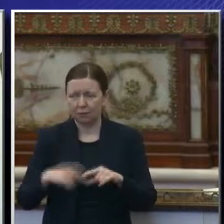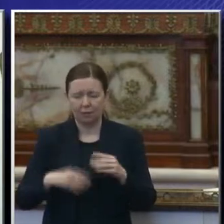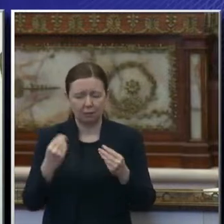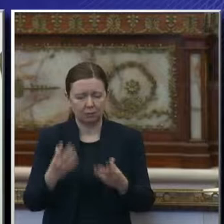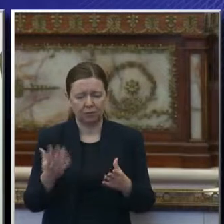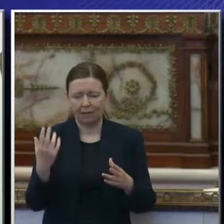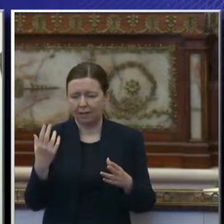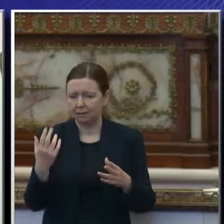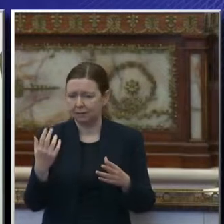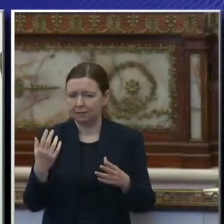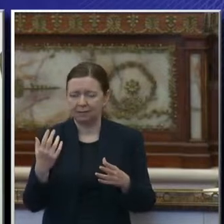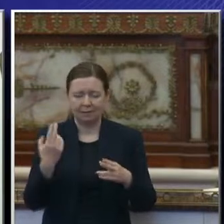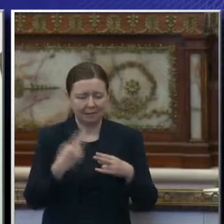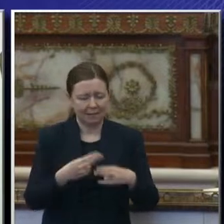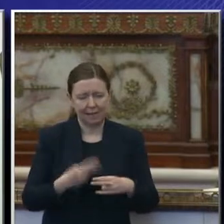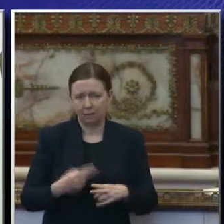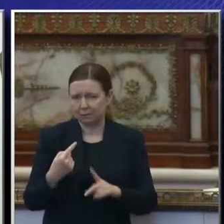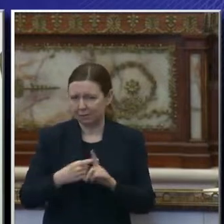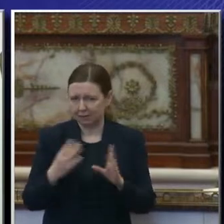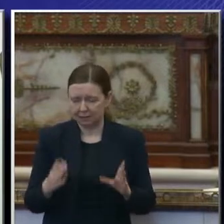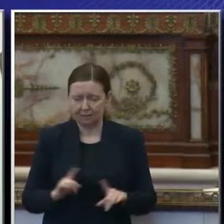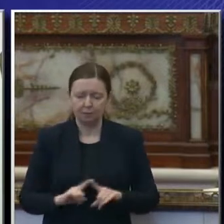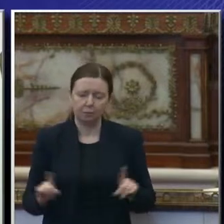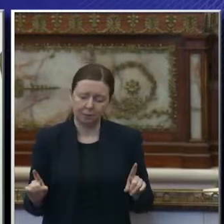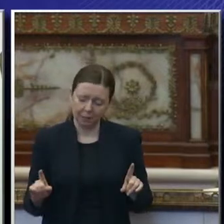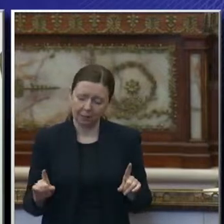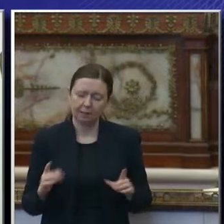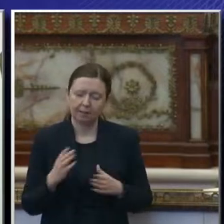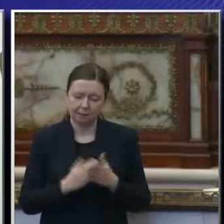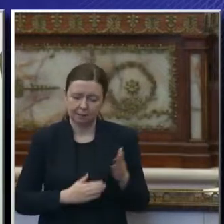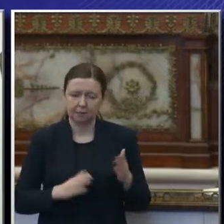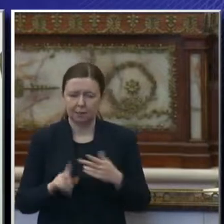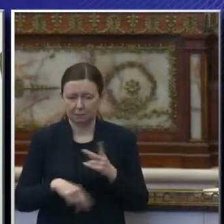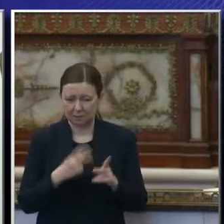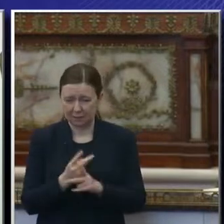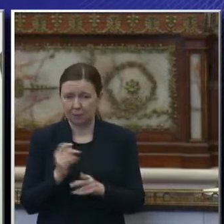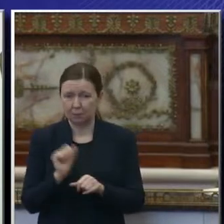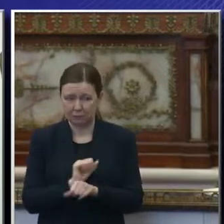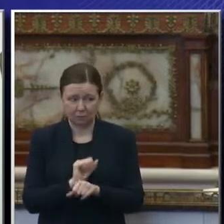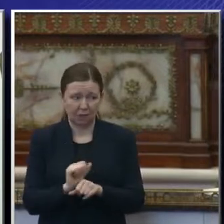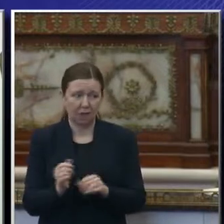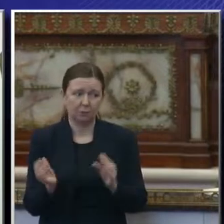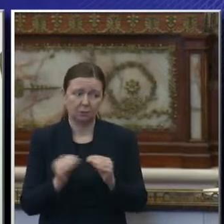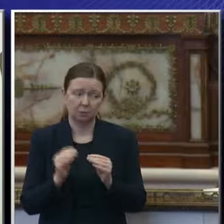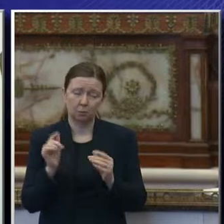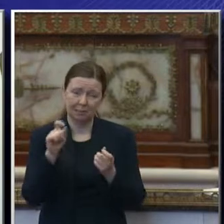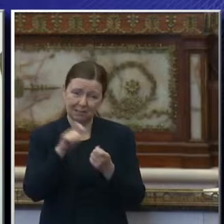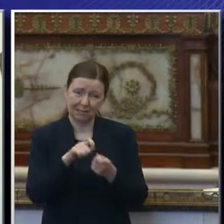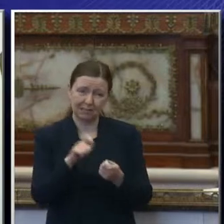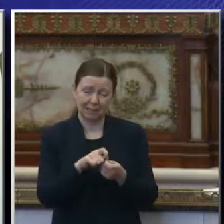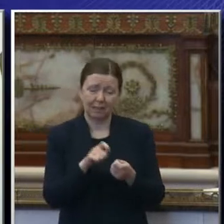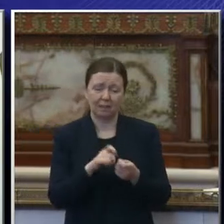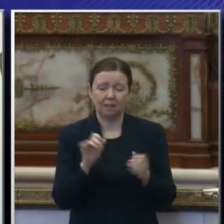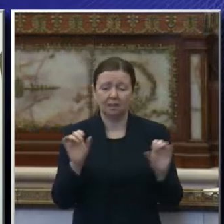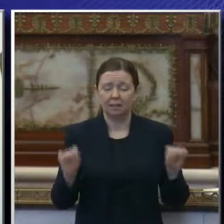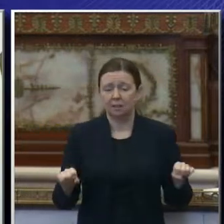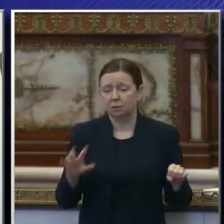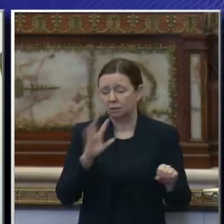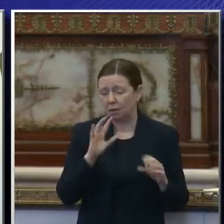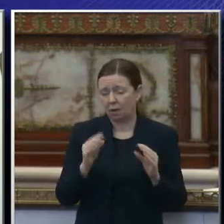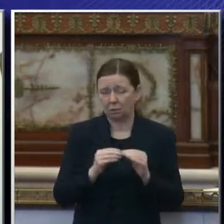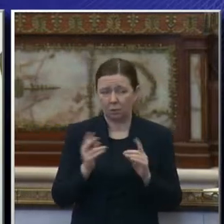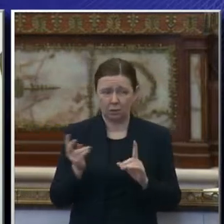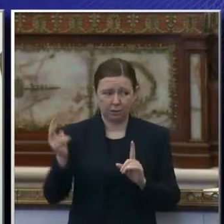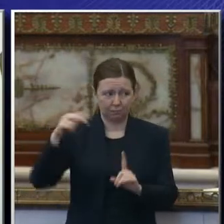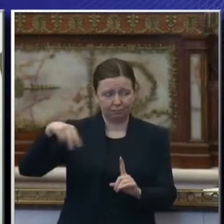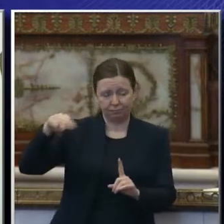the nature or names of those tenants, but some of the types of jobs and give a little more detail. You talked in a more macro perspective